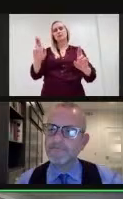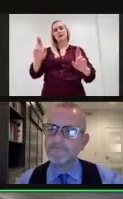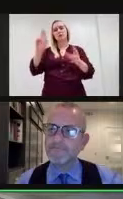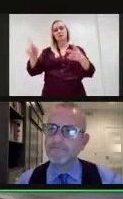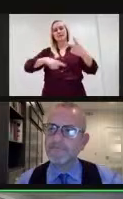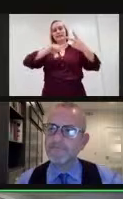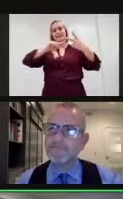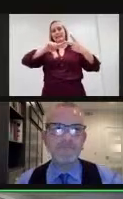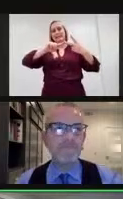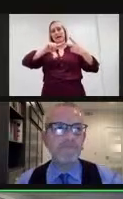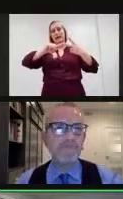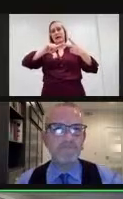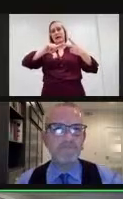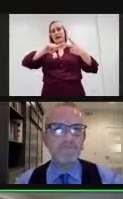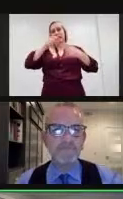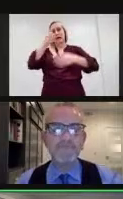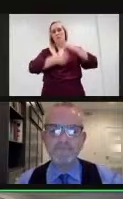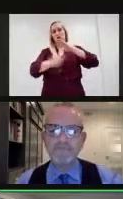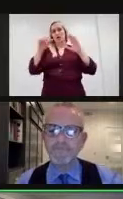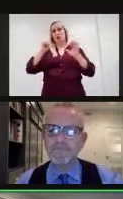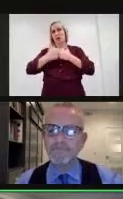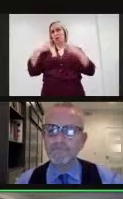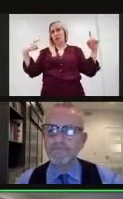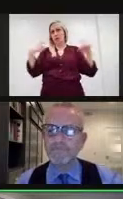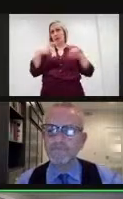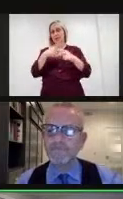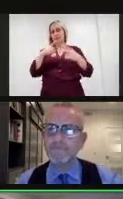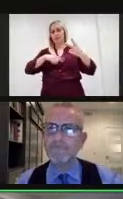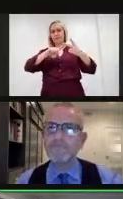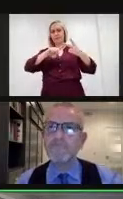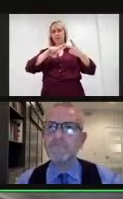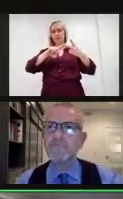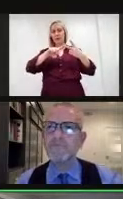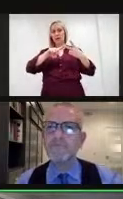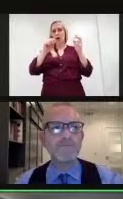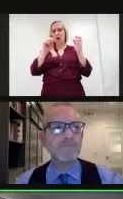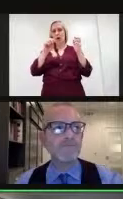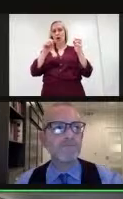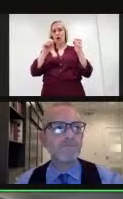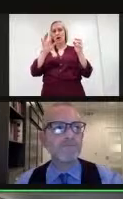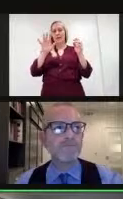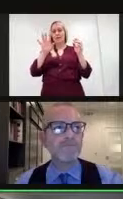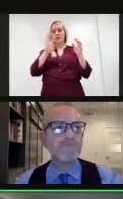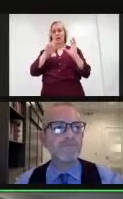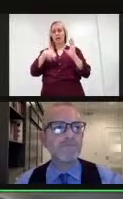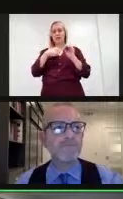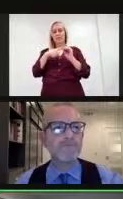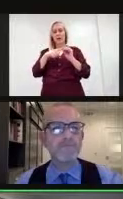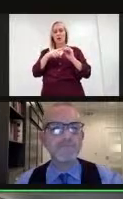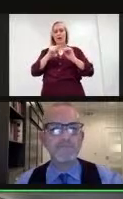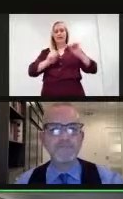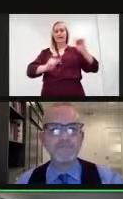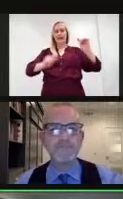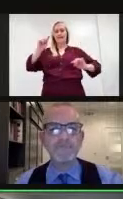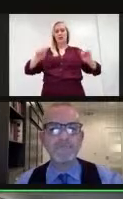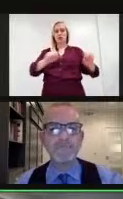bullet point under challenges and complexities with respect to diverse